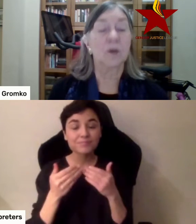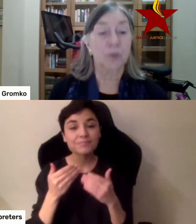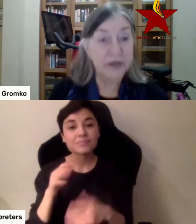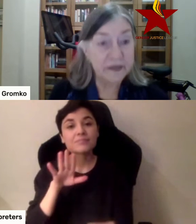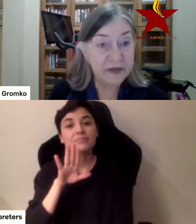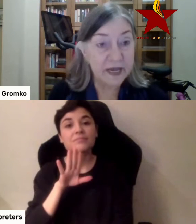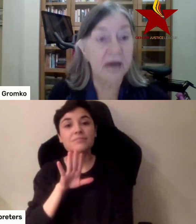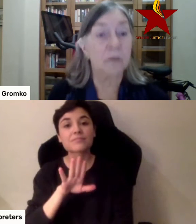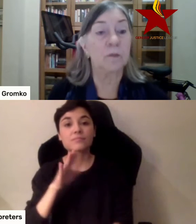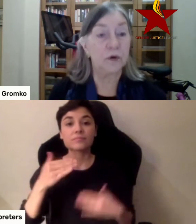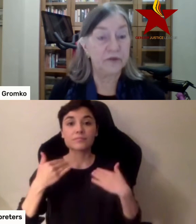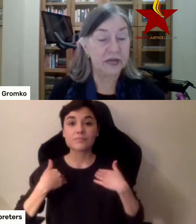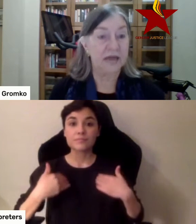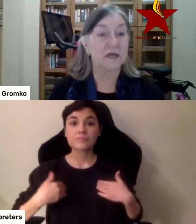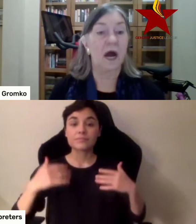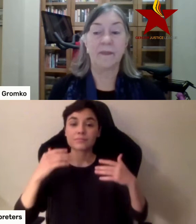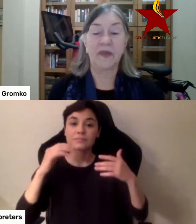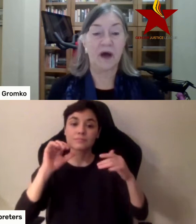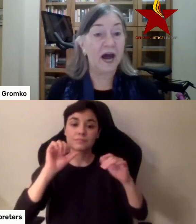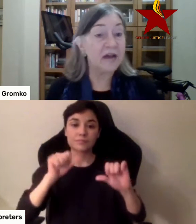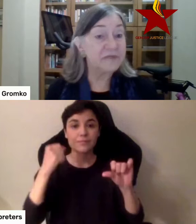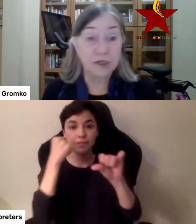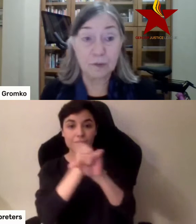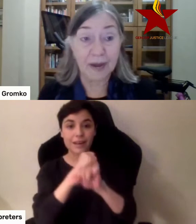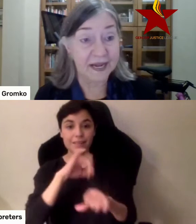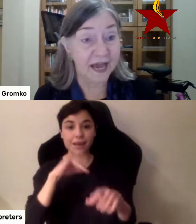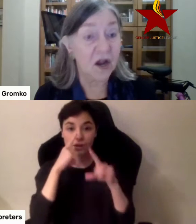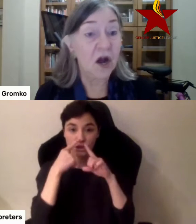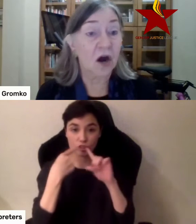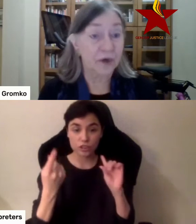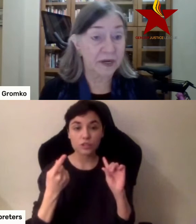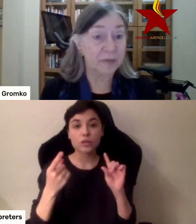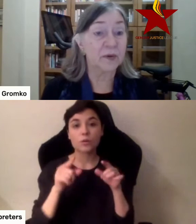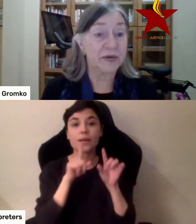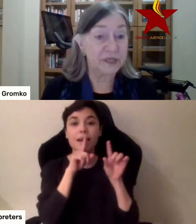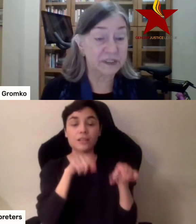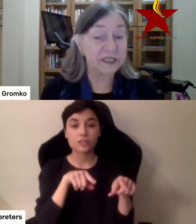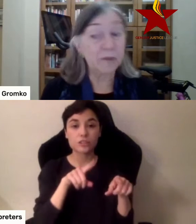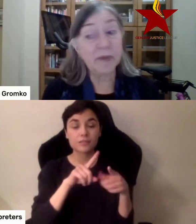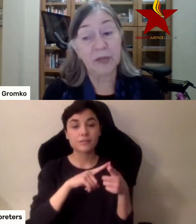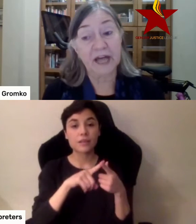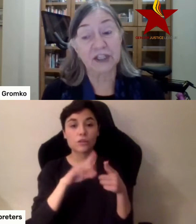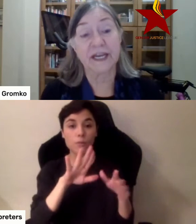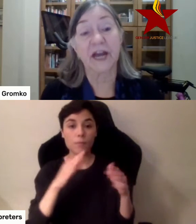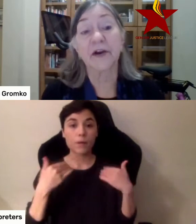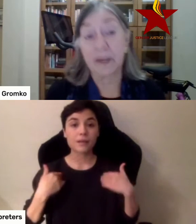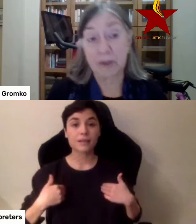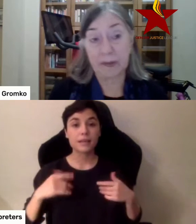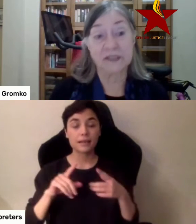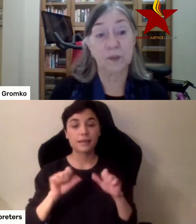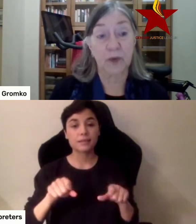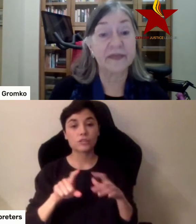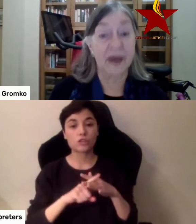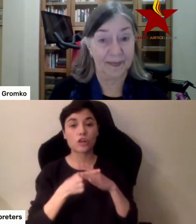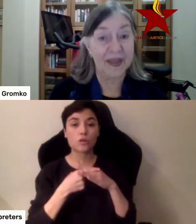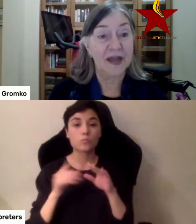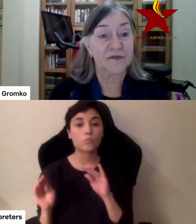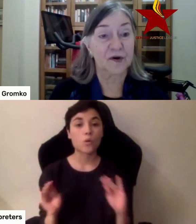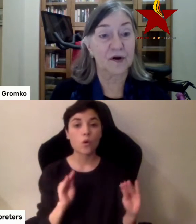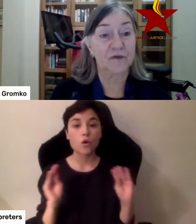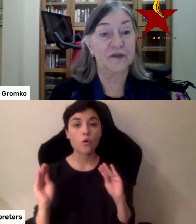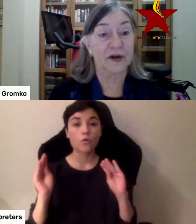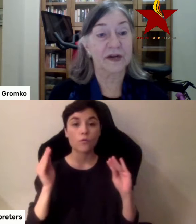to then breathe again, move again. The hives that you might get are going to be reduced. Some people actually carry EpiPens with